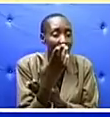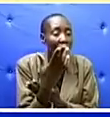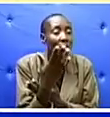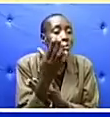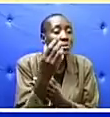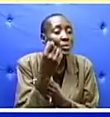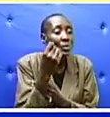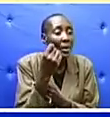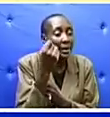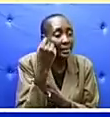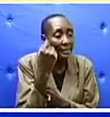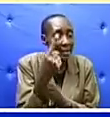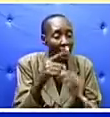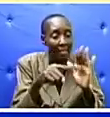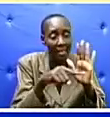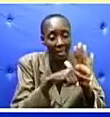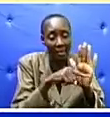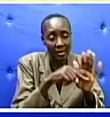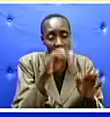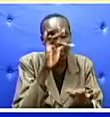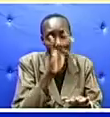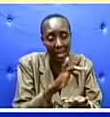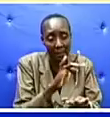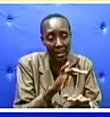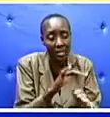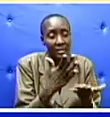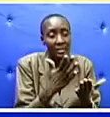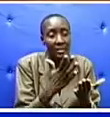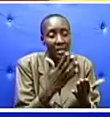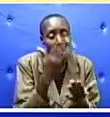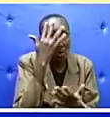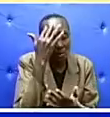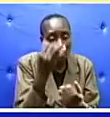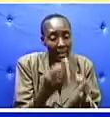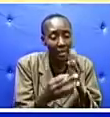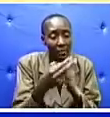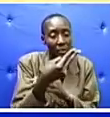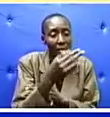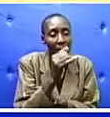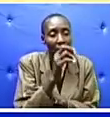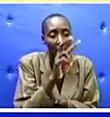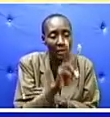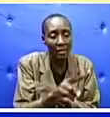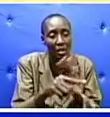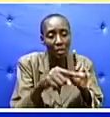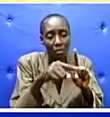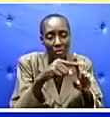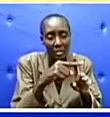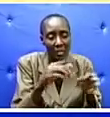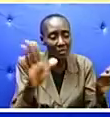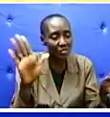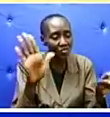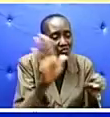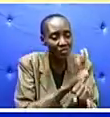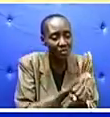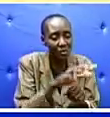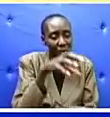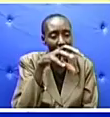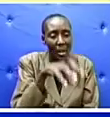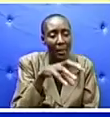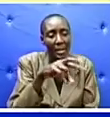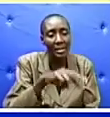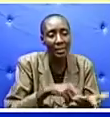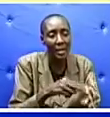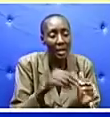impact of the measures that, yeah? Because if you're HIV positive and you're dumped in that matatu, clearly you're prone to get